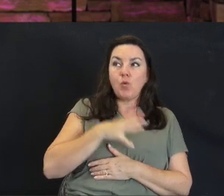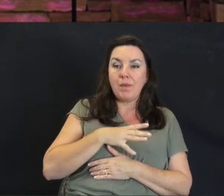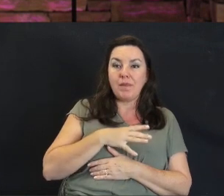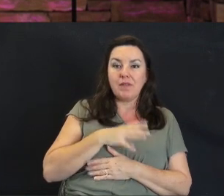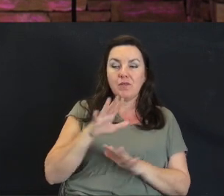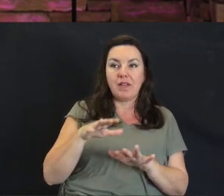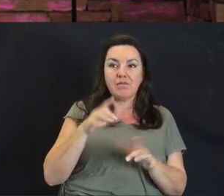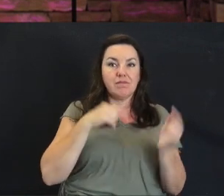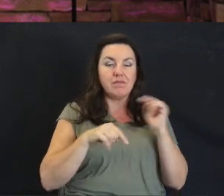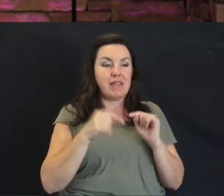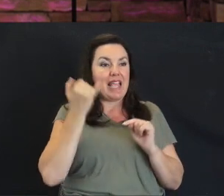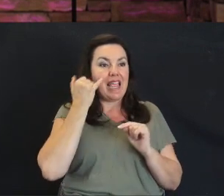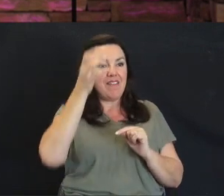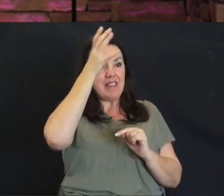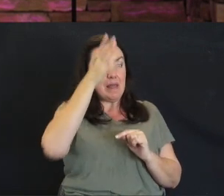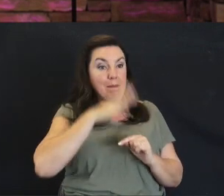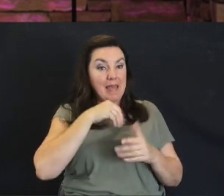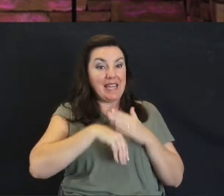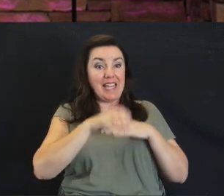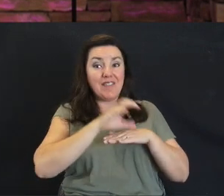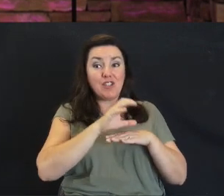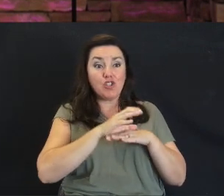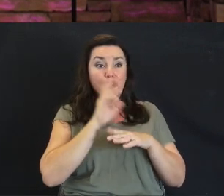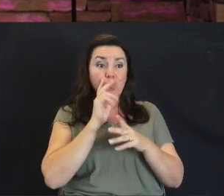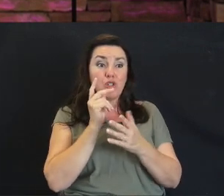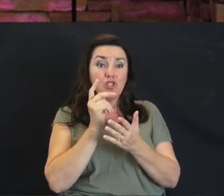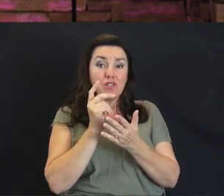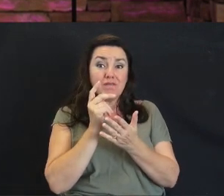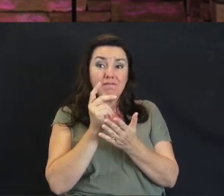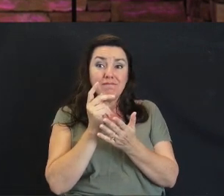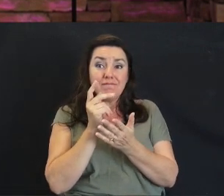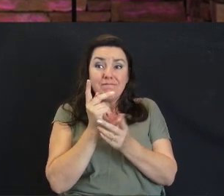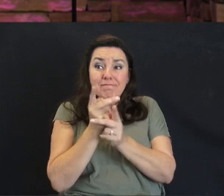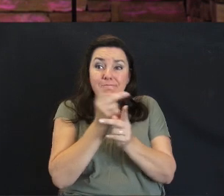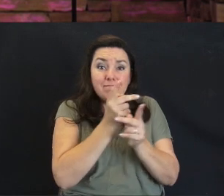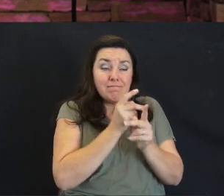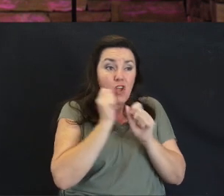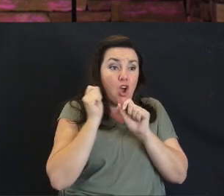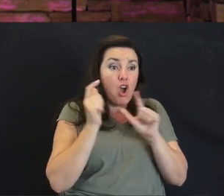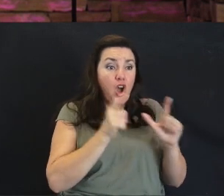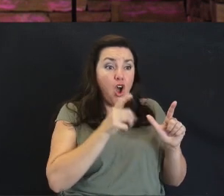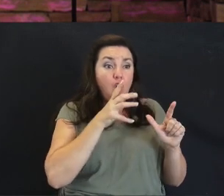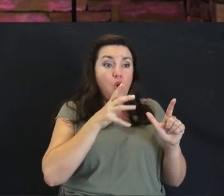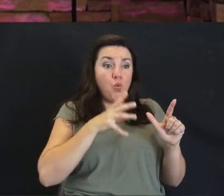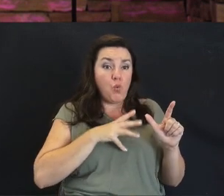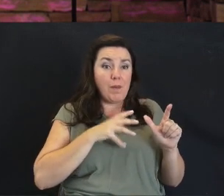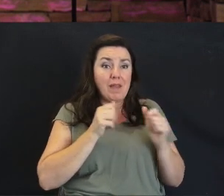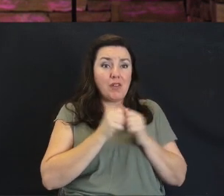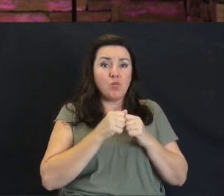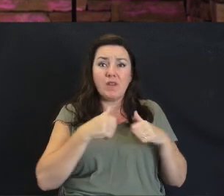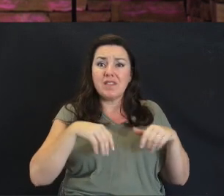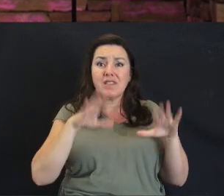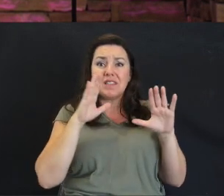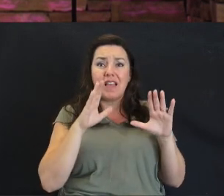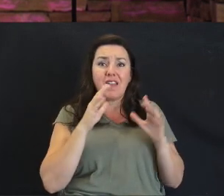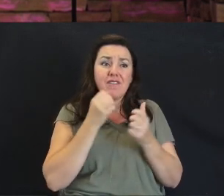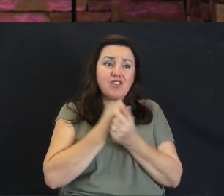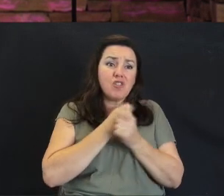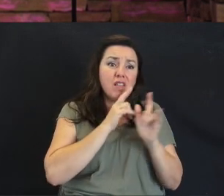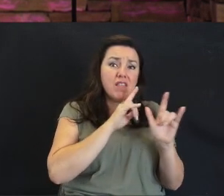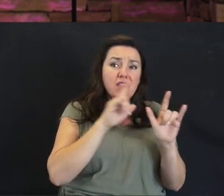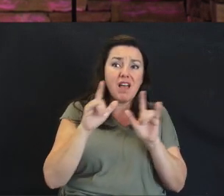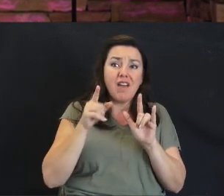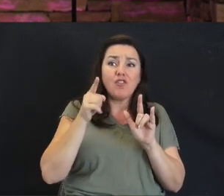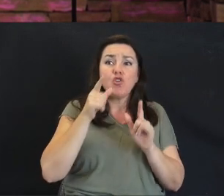men In this country If the men in the church Would just treat All women With a sacrificial love As if they were Our sisters in